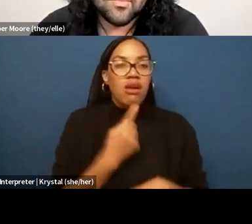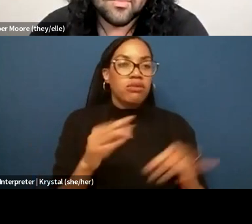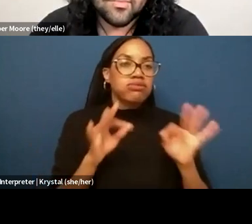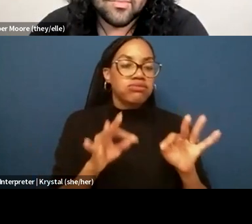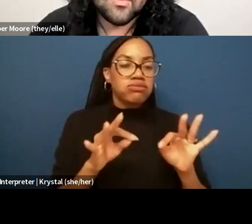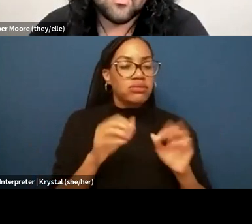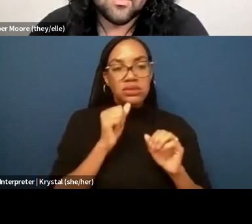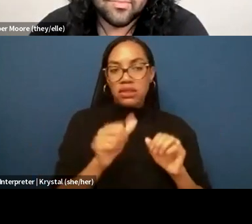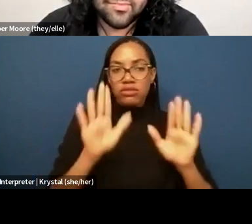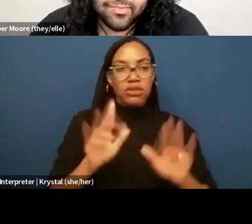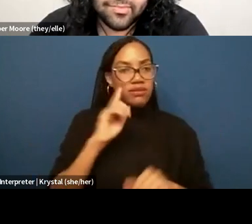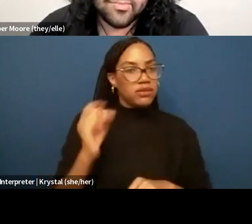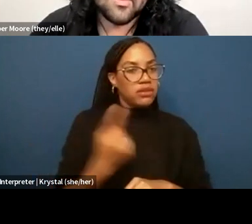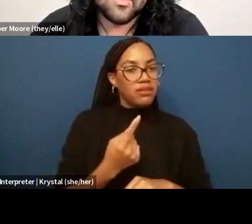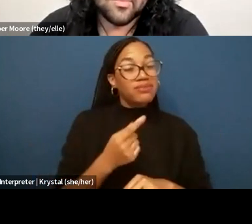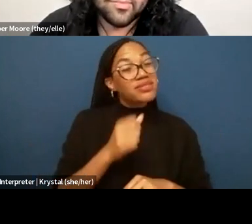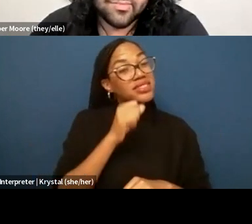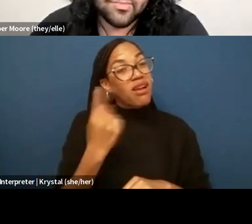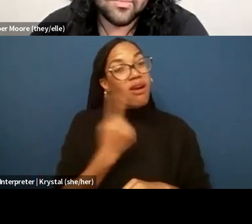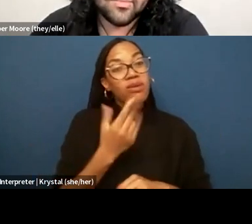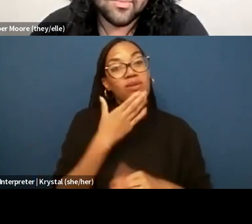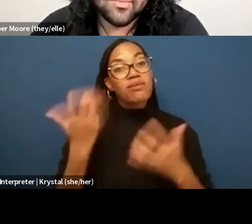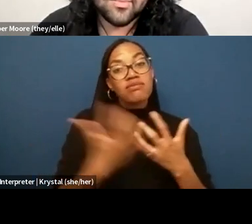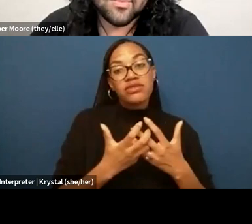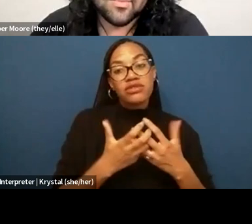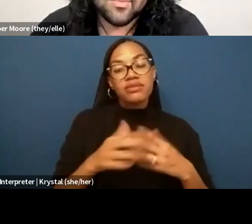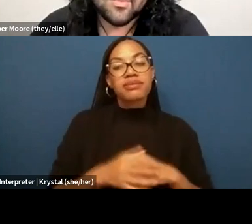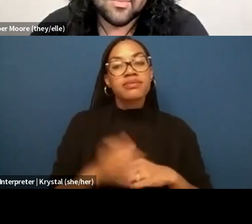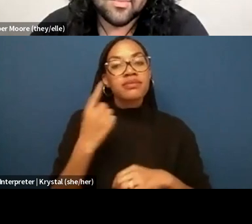viable. Another important part of our work too is upholding